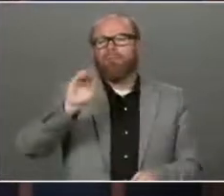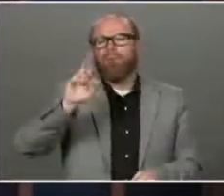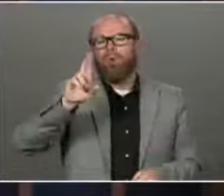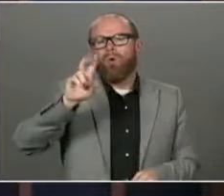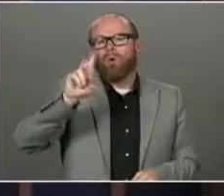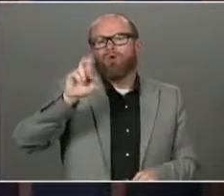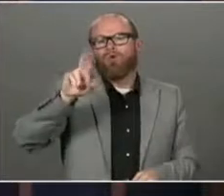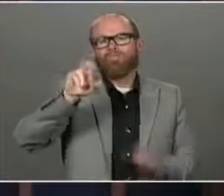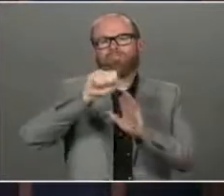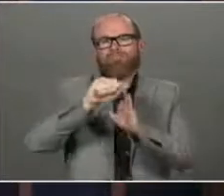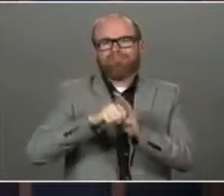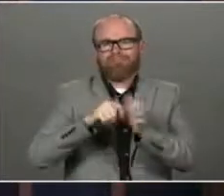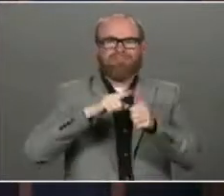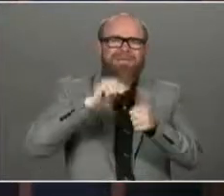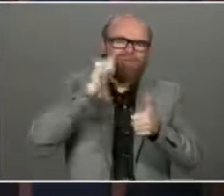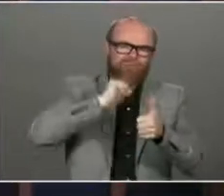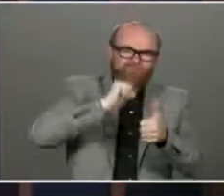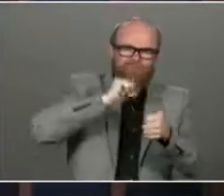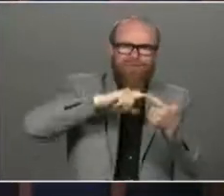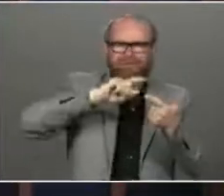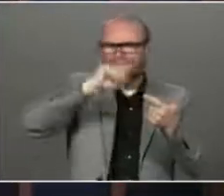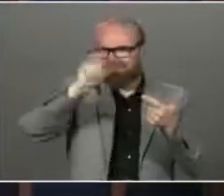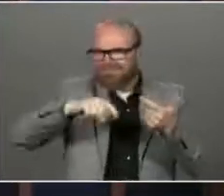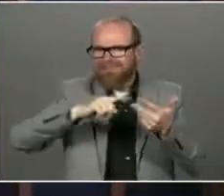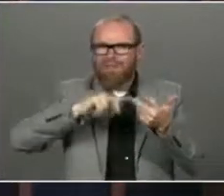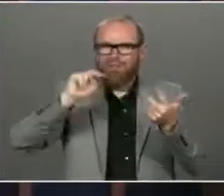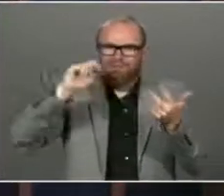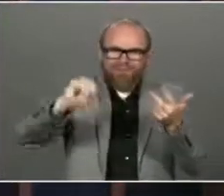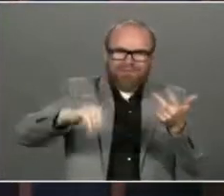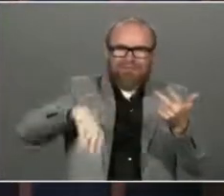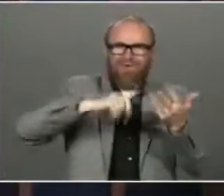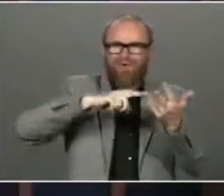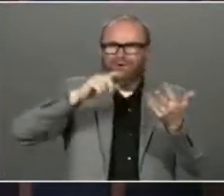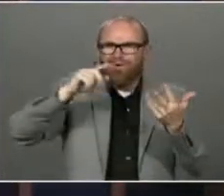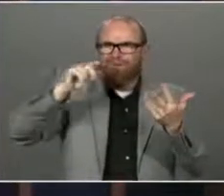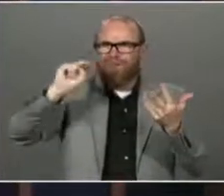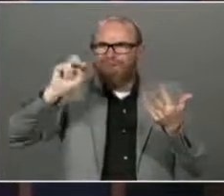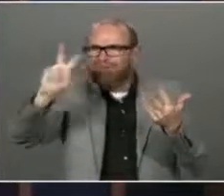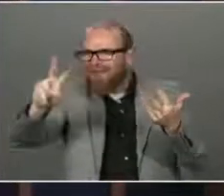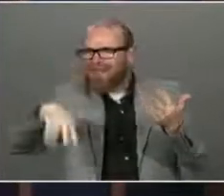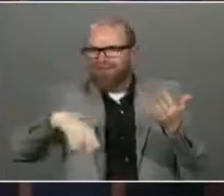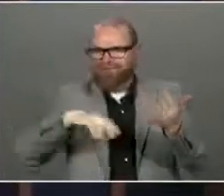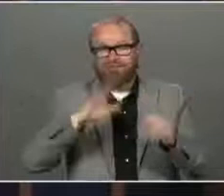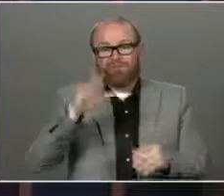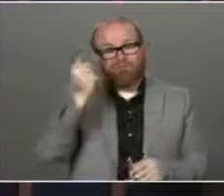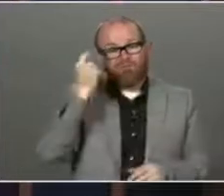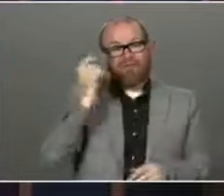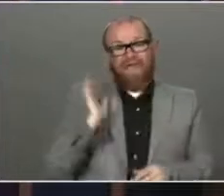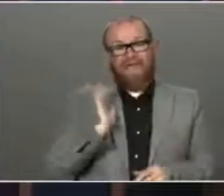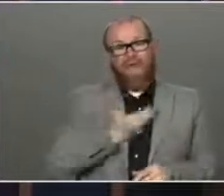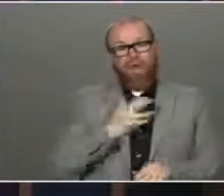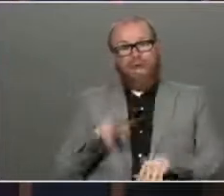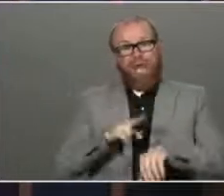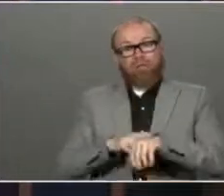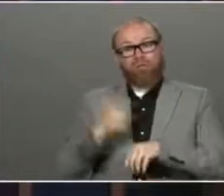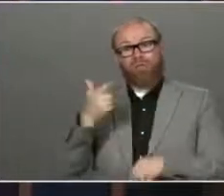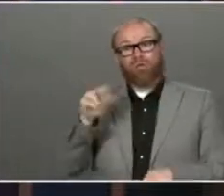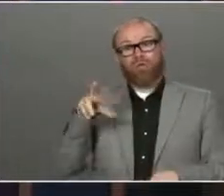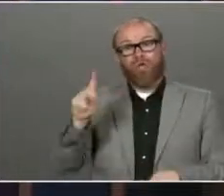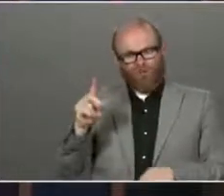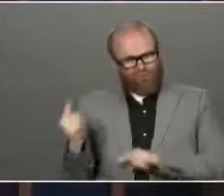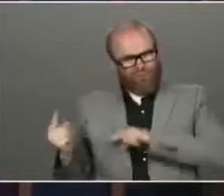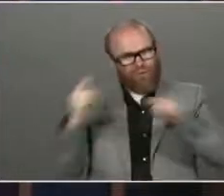solve some of the biggest crises that we are facing there. Our National Guard was there last year